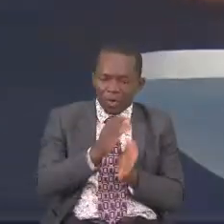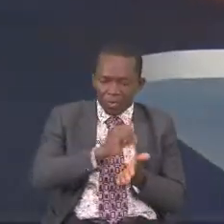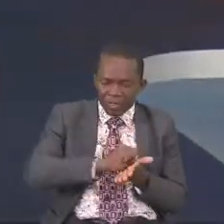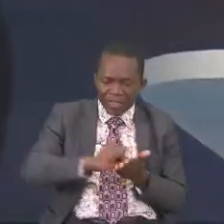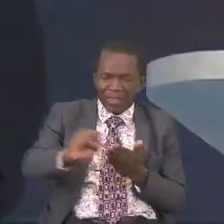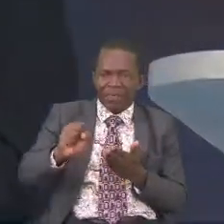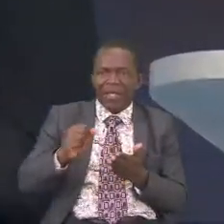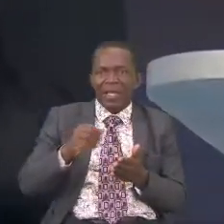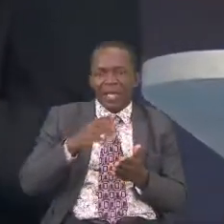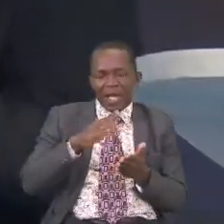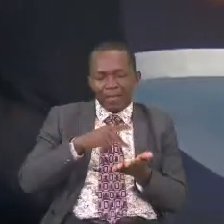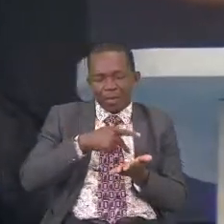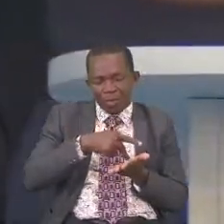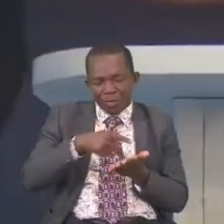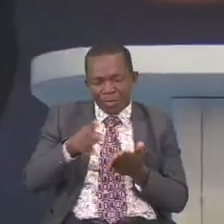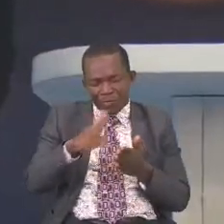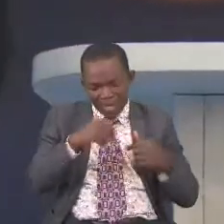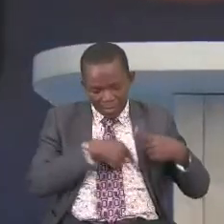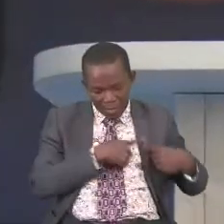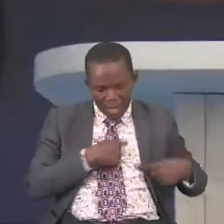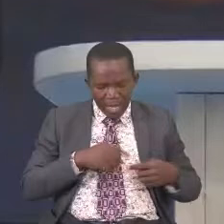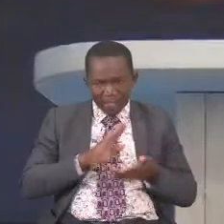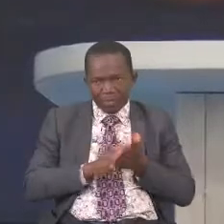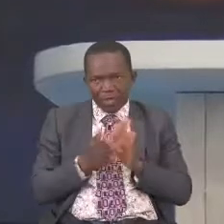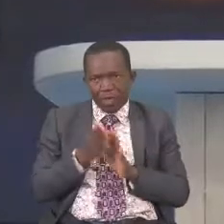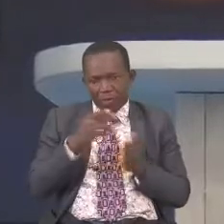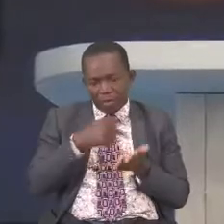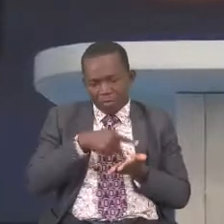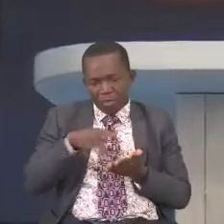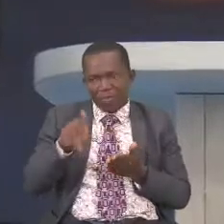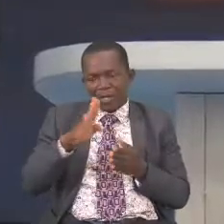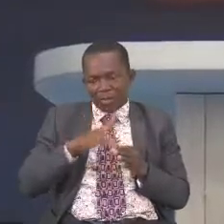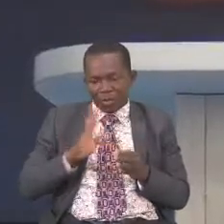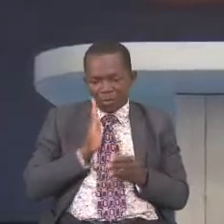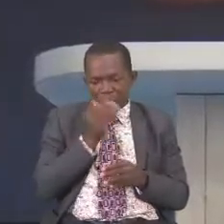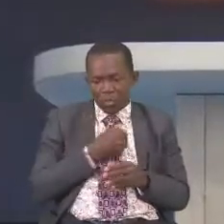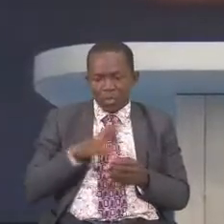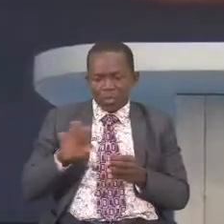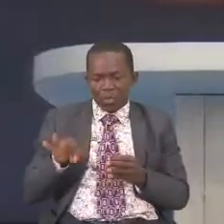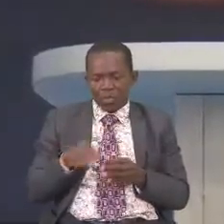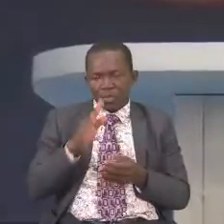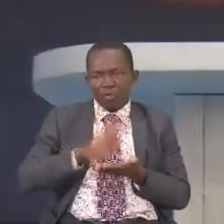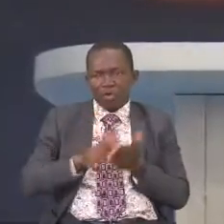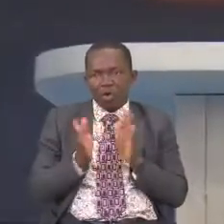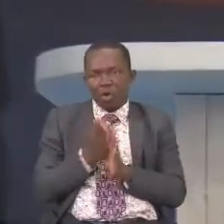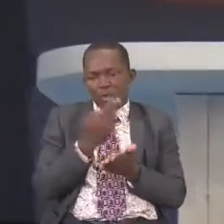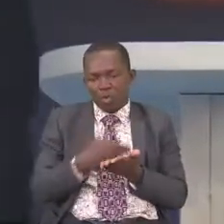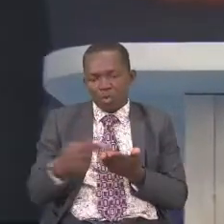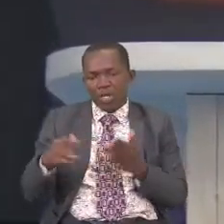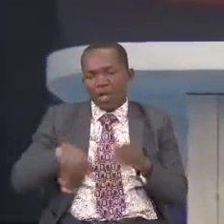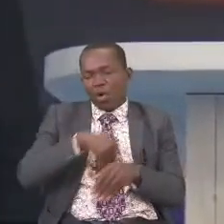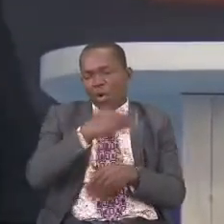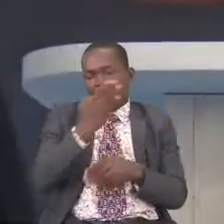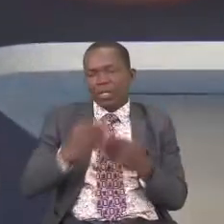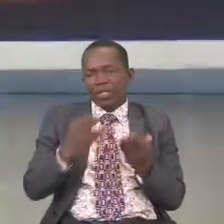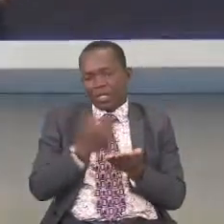purifying of your heart, that your heart, your soul, your spirit will be holy, completely holy, entirely